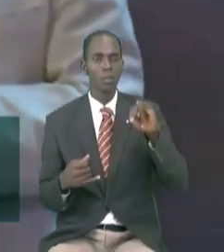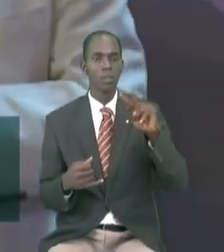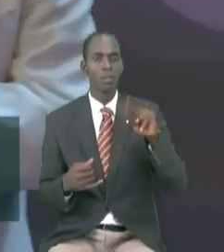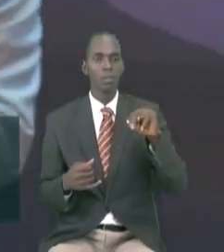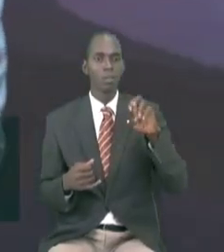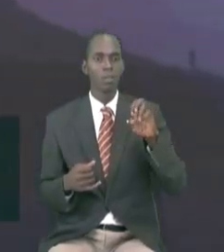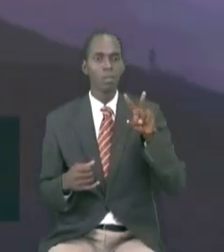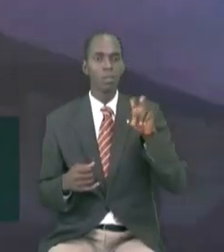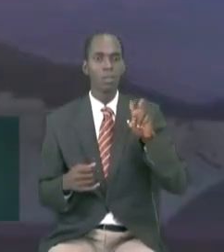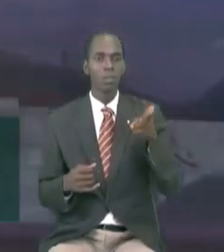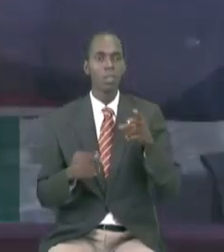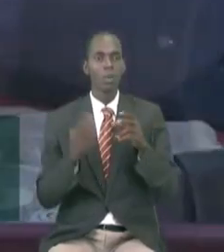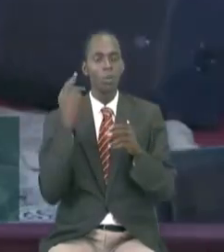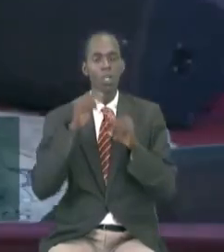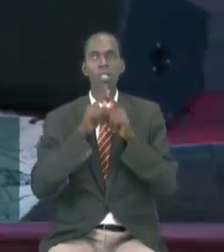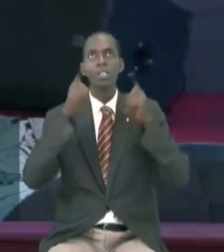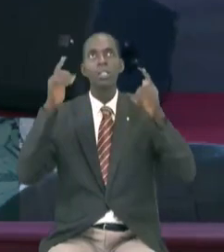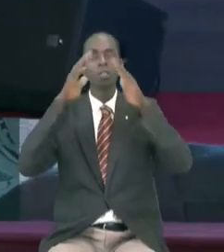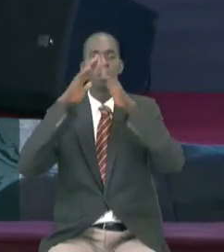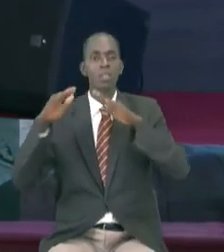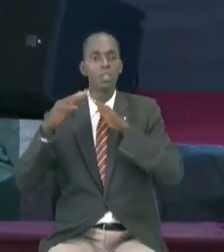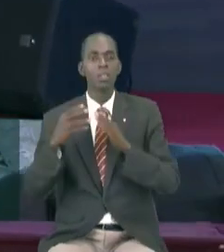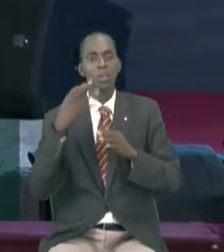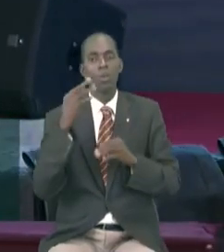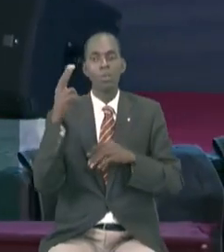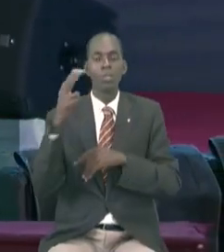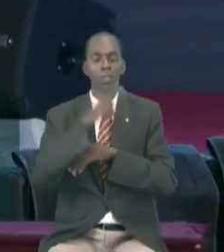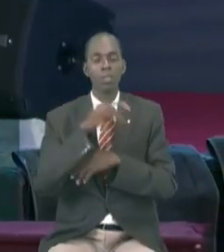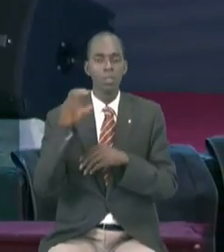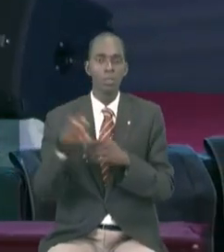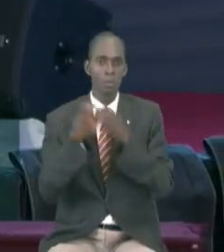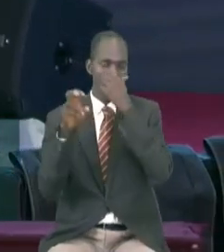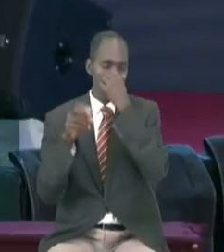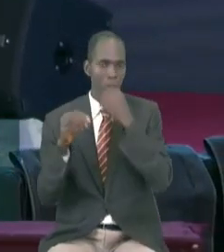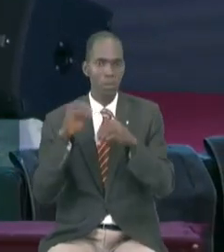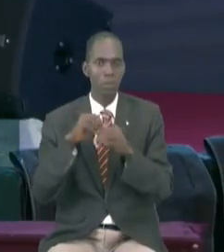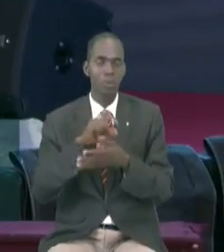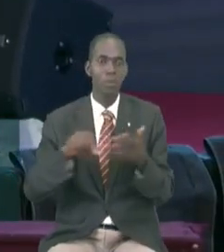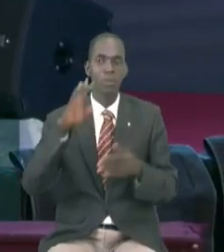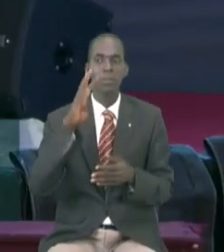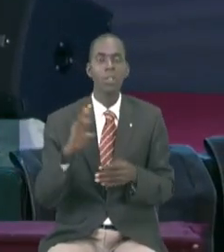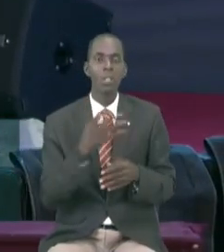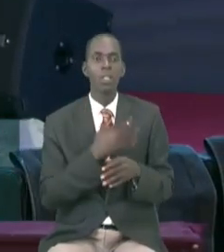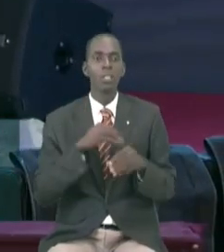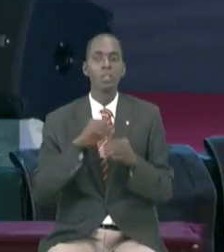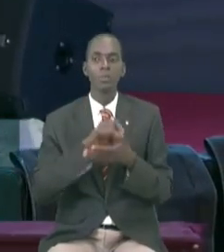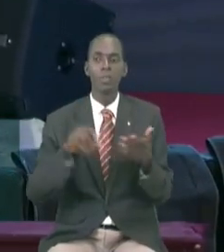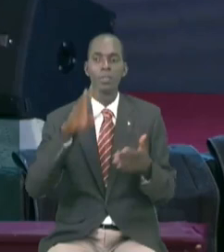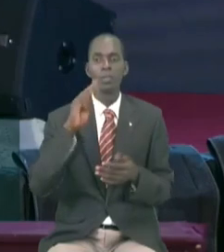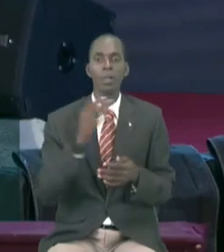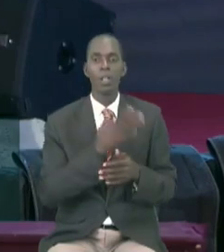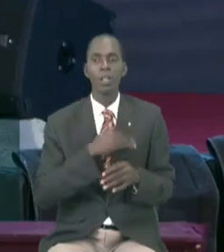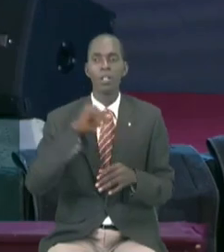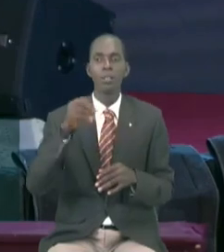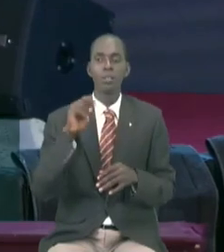in verse 4 it says, and Jonah began to enter into the city a day's journey, and he